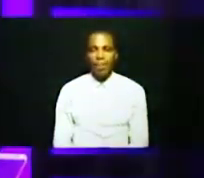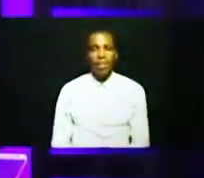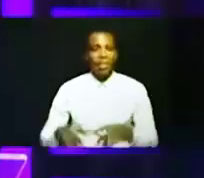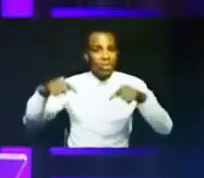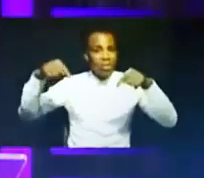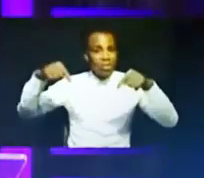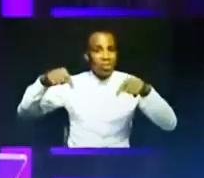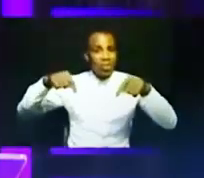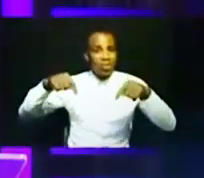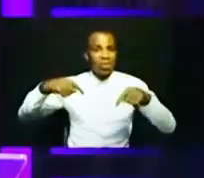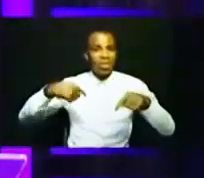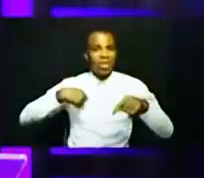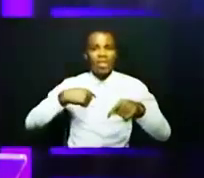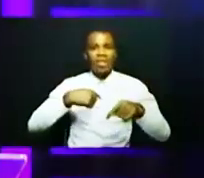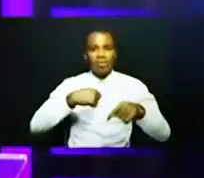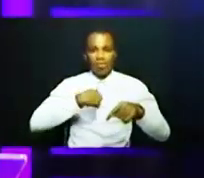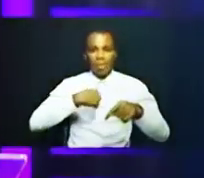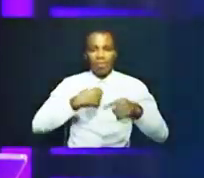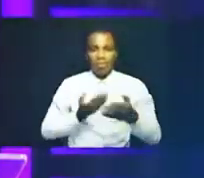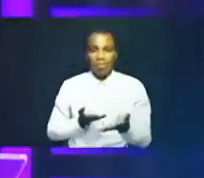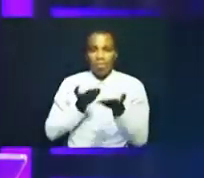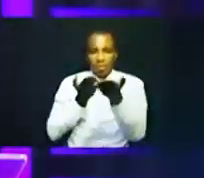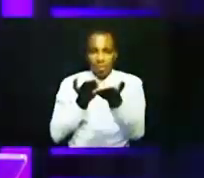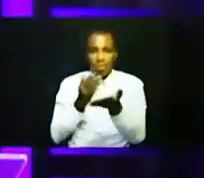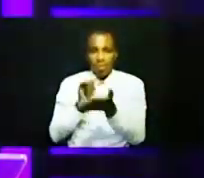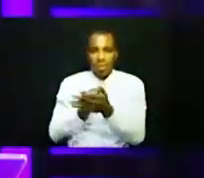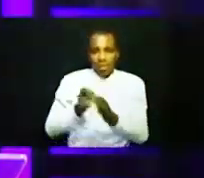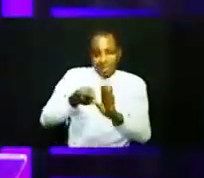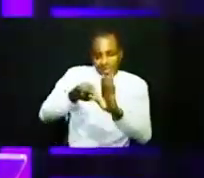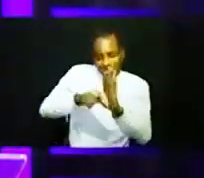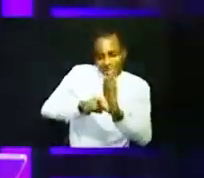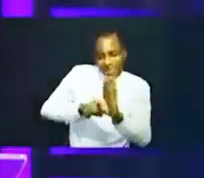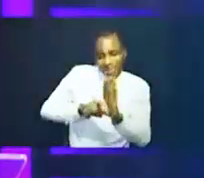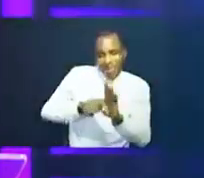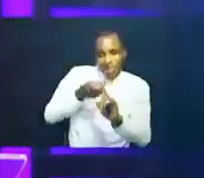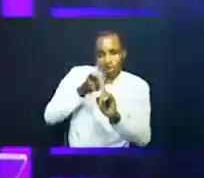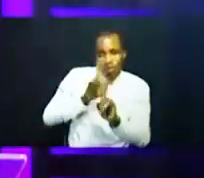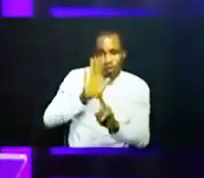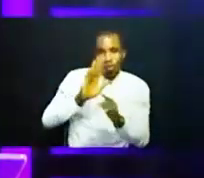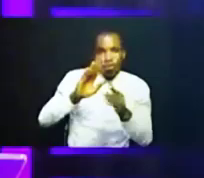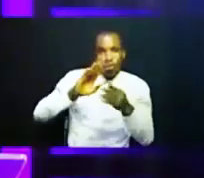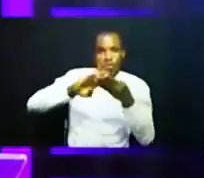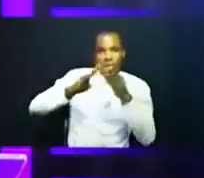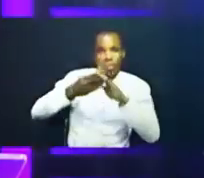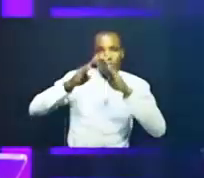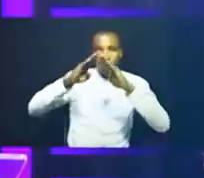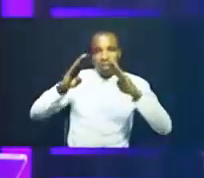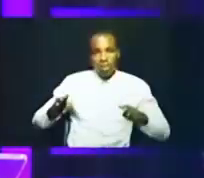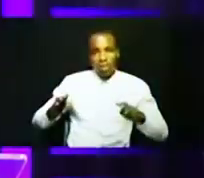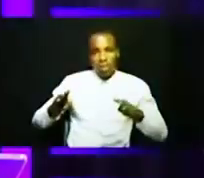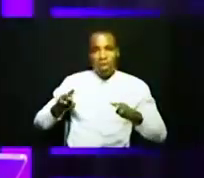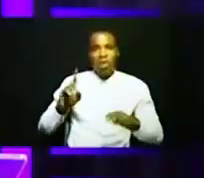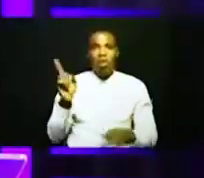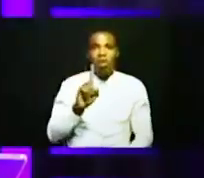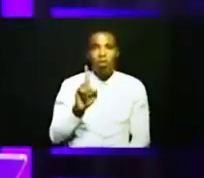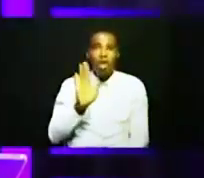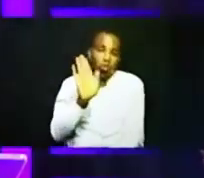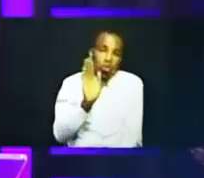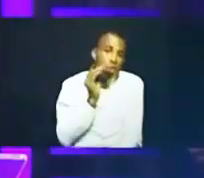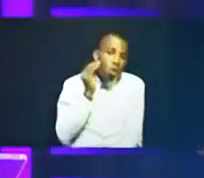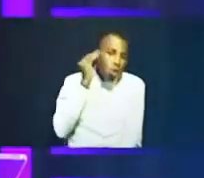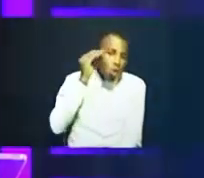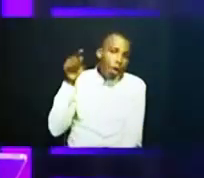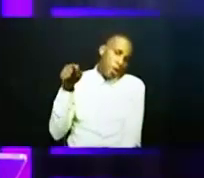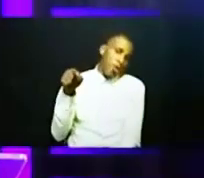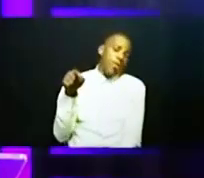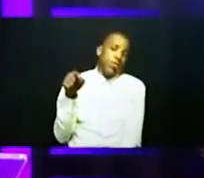evening I want to suggest that begin in your Jerusalem. Let us all begin from our homes. And then you may